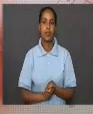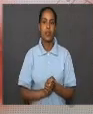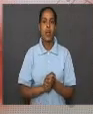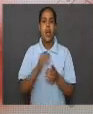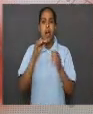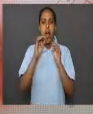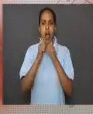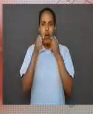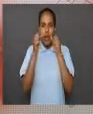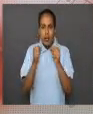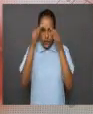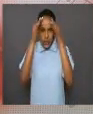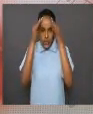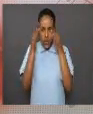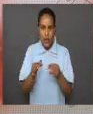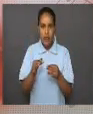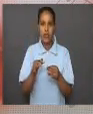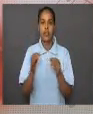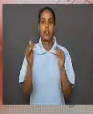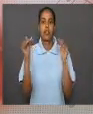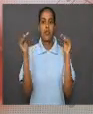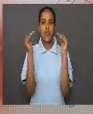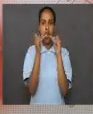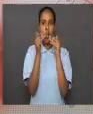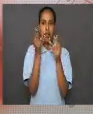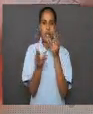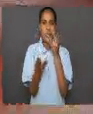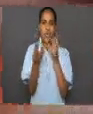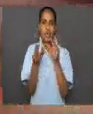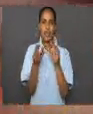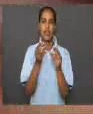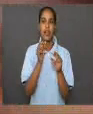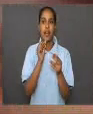How can we determine the equivalent mass of an acid?